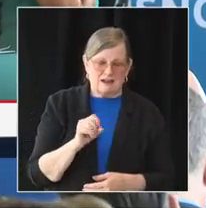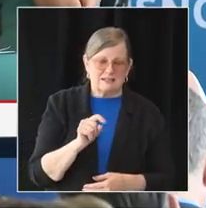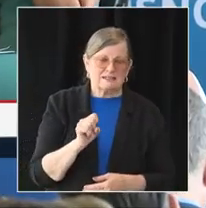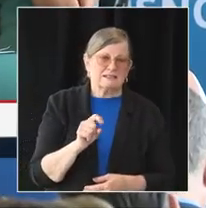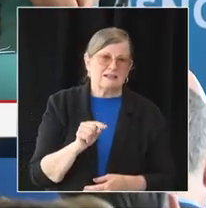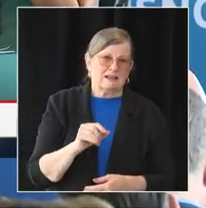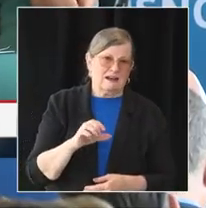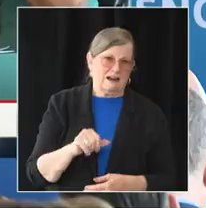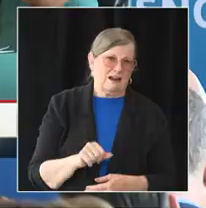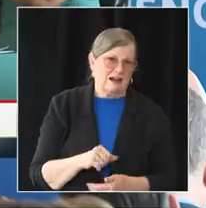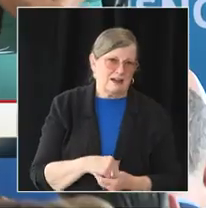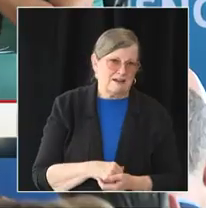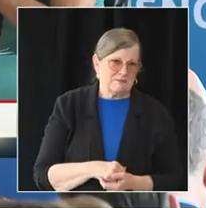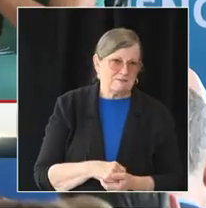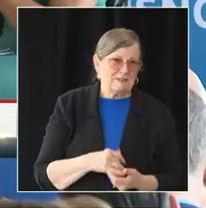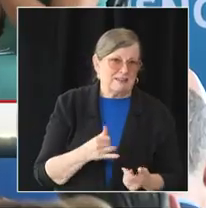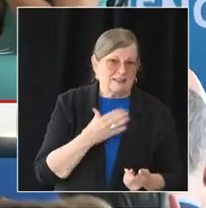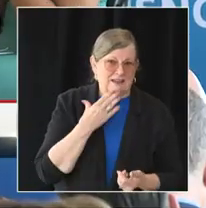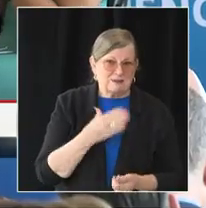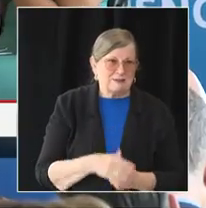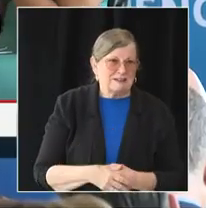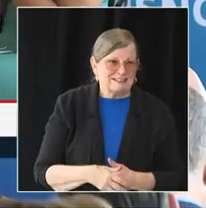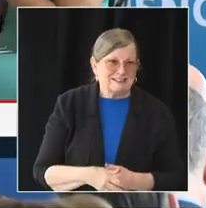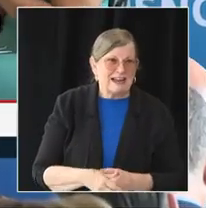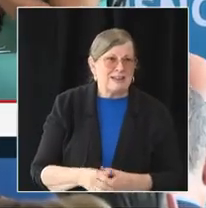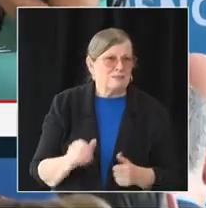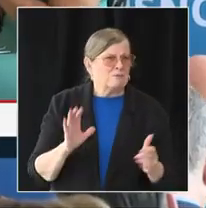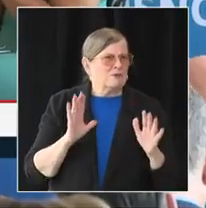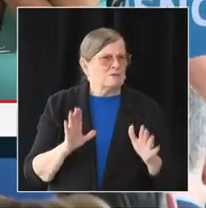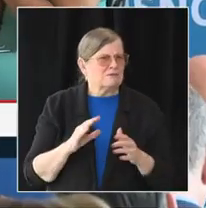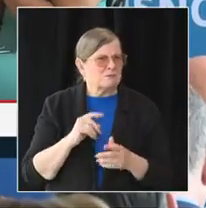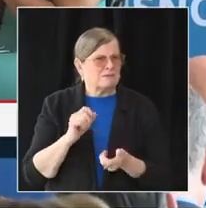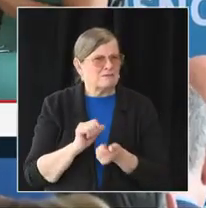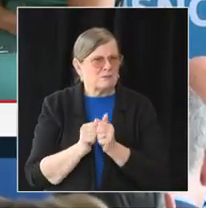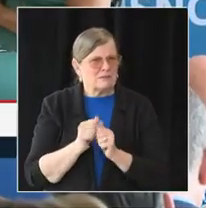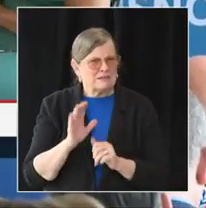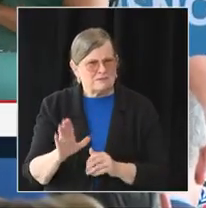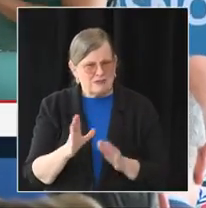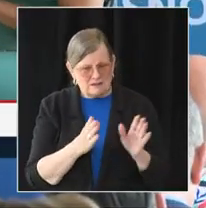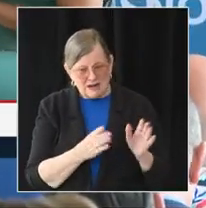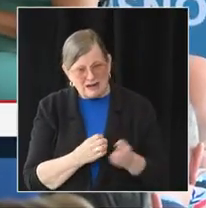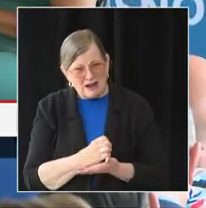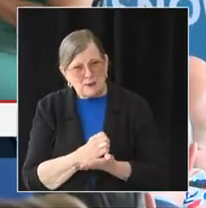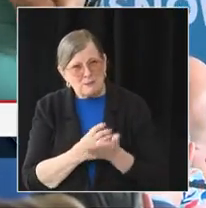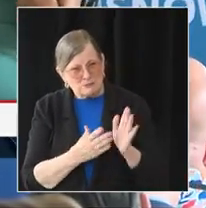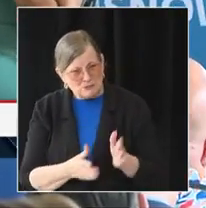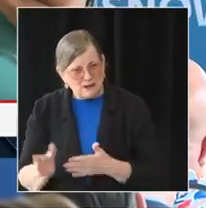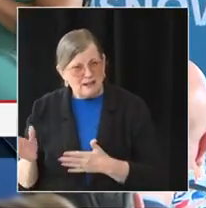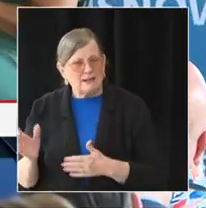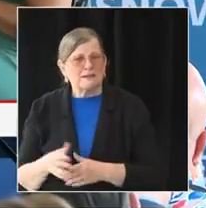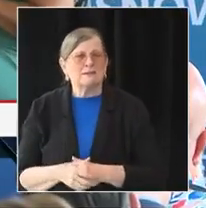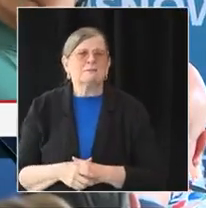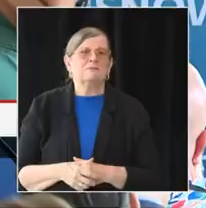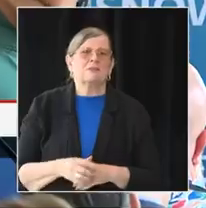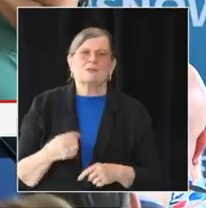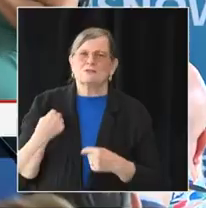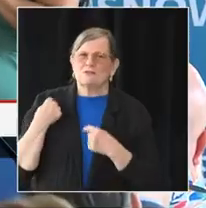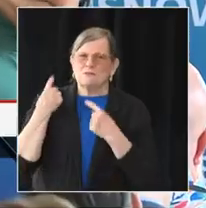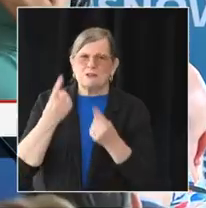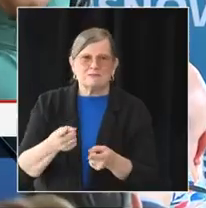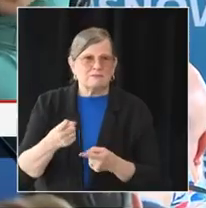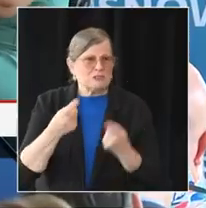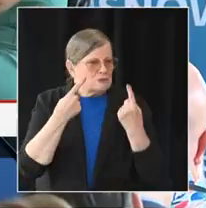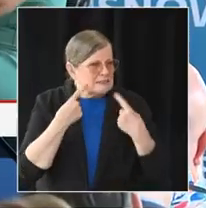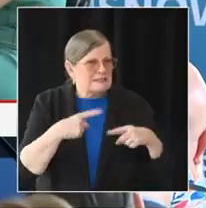been a part of your economic plan. You were very successful in keeping the Wizards and the Capitals in